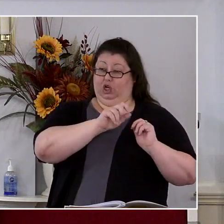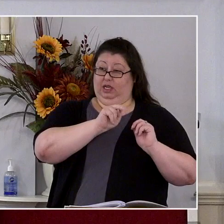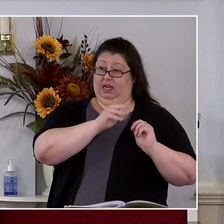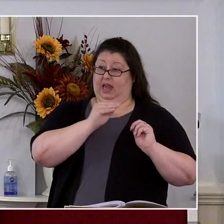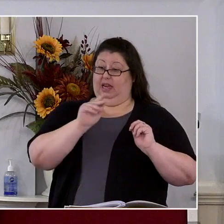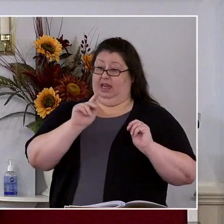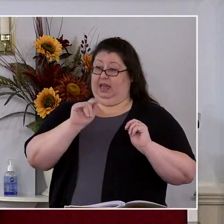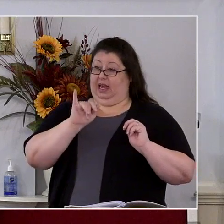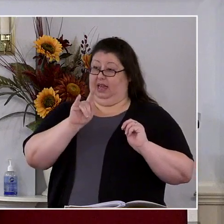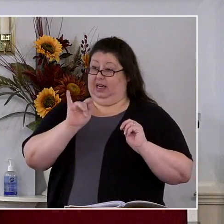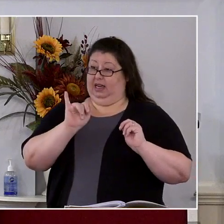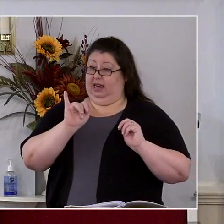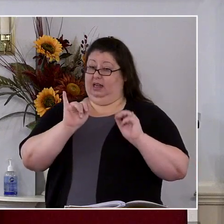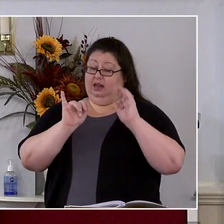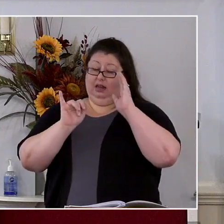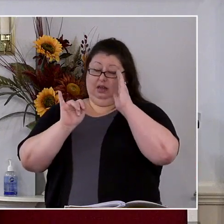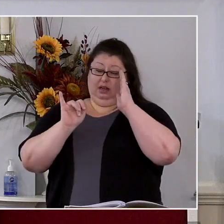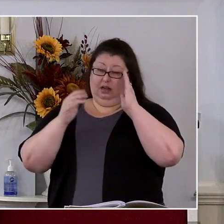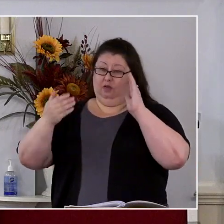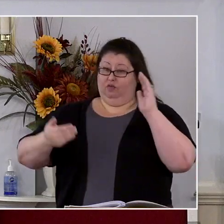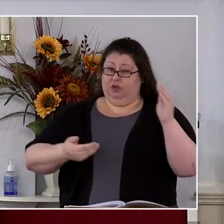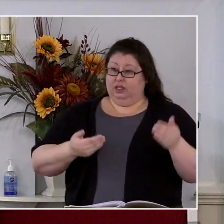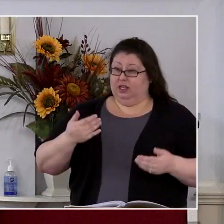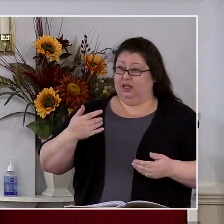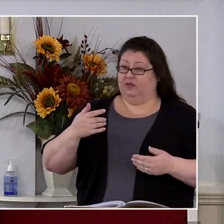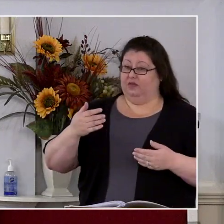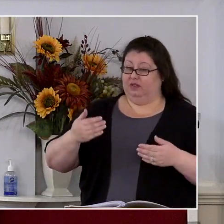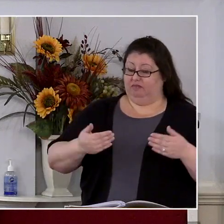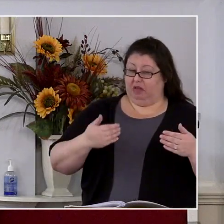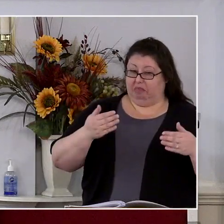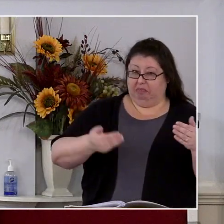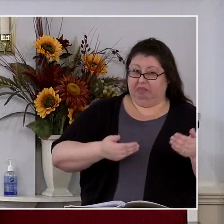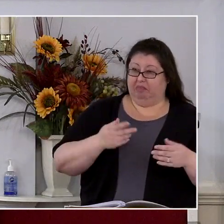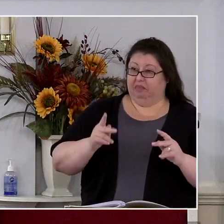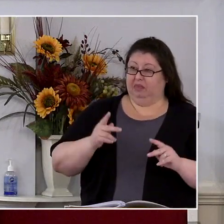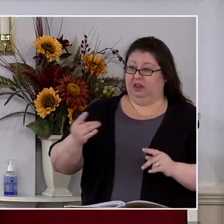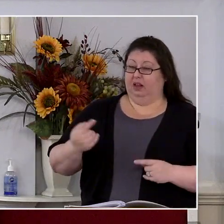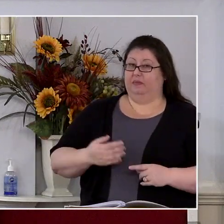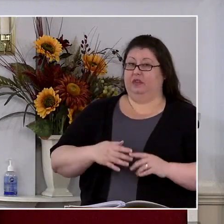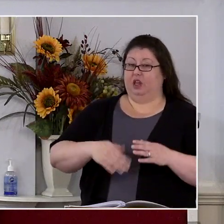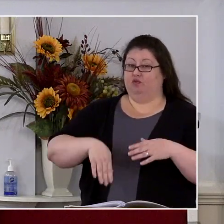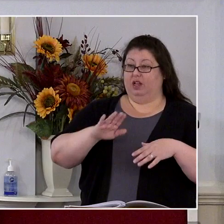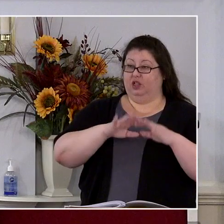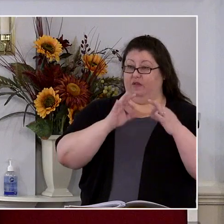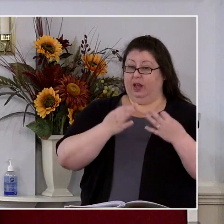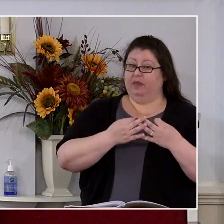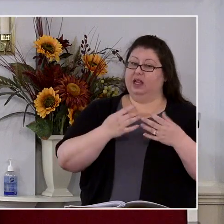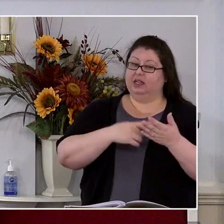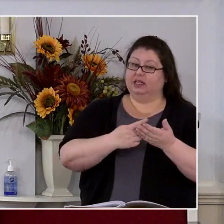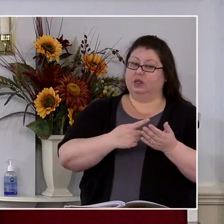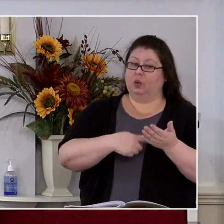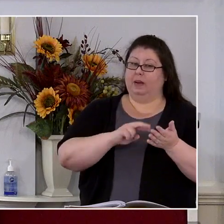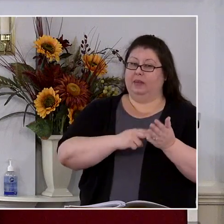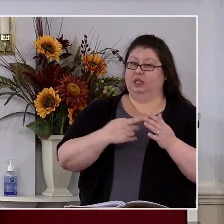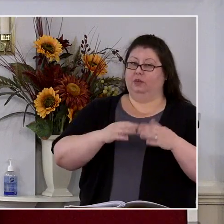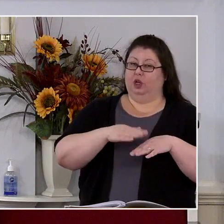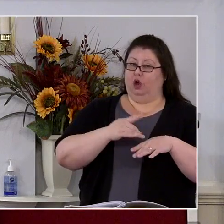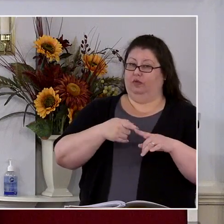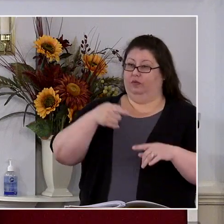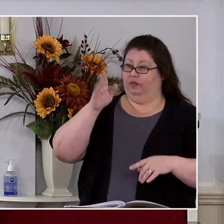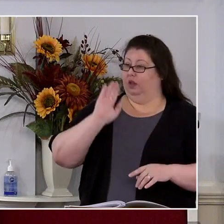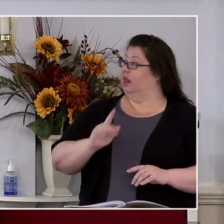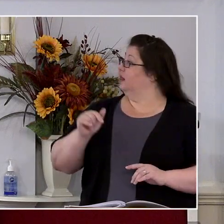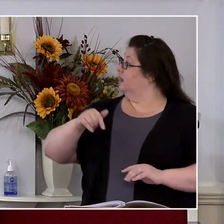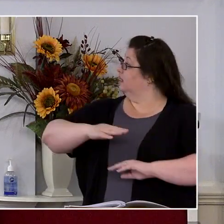guests, raised their family, and discussed what it means to be called by God. At